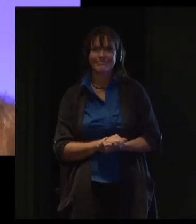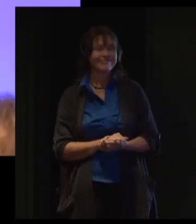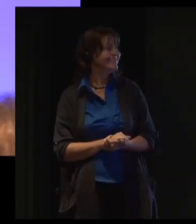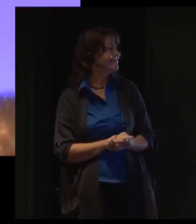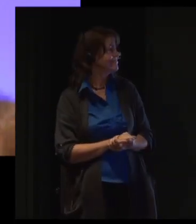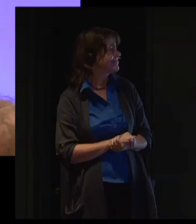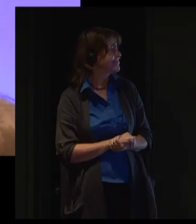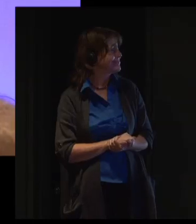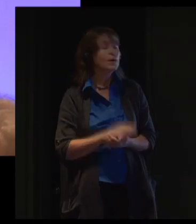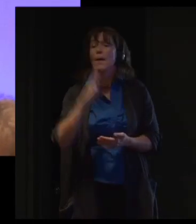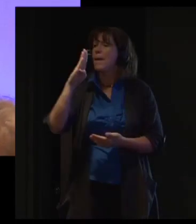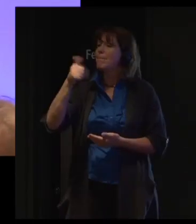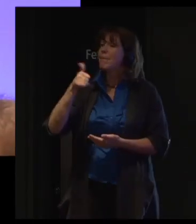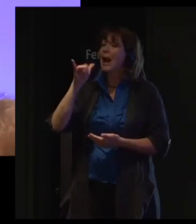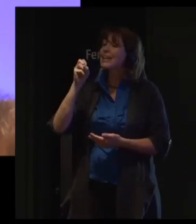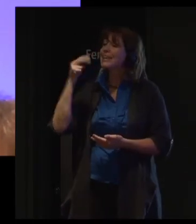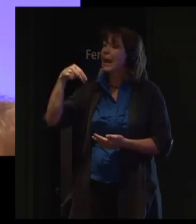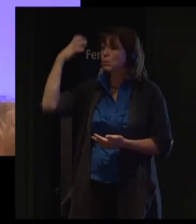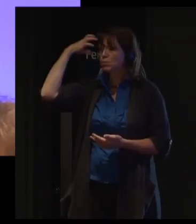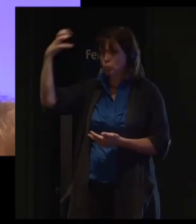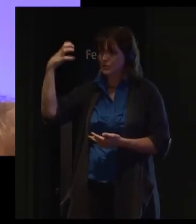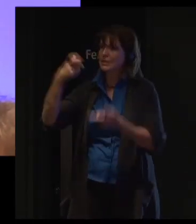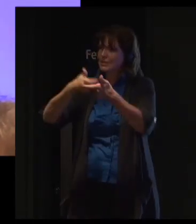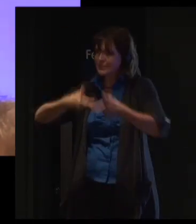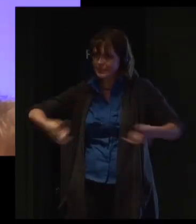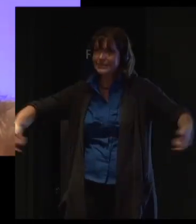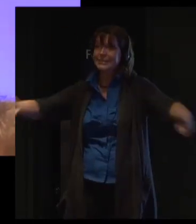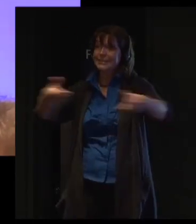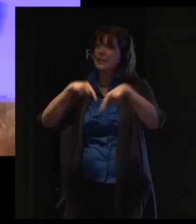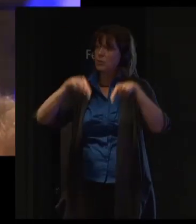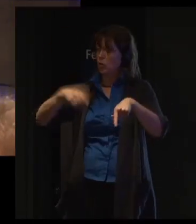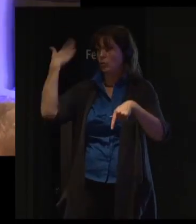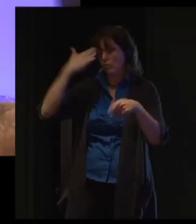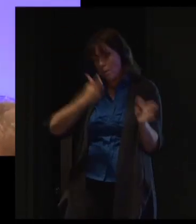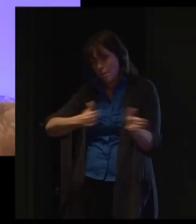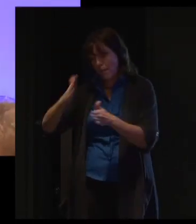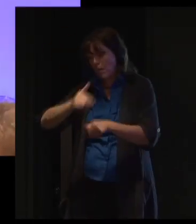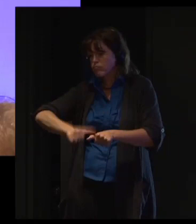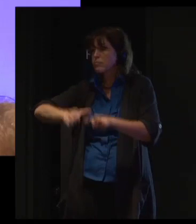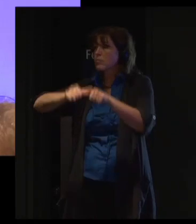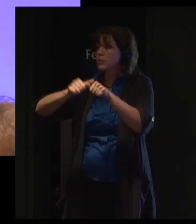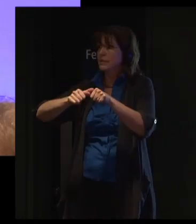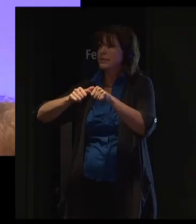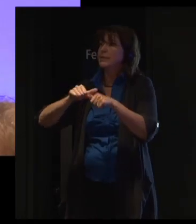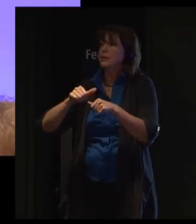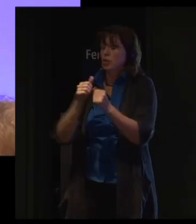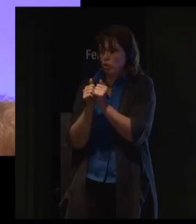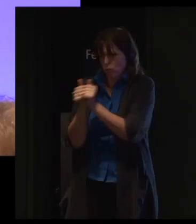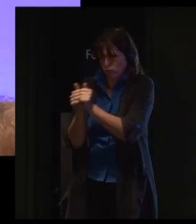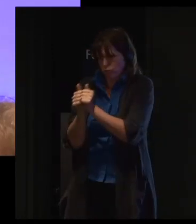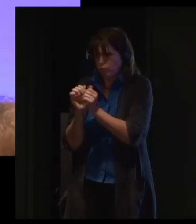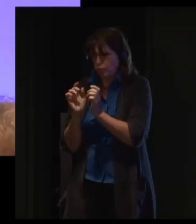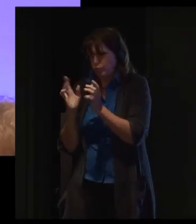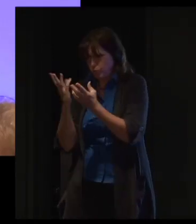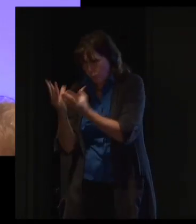Bayern Munich provides a stadium, the Allianz Arena, which was planned and designed in a very close cooperation